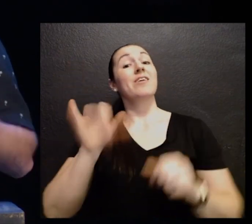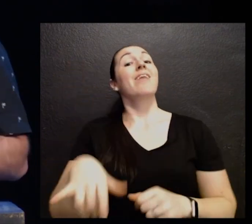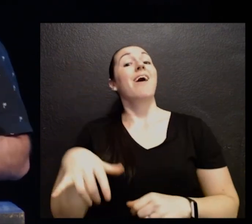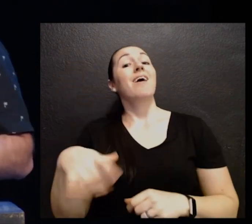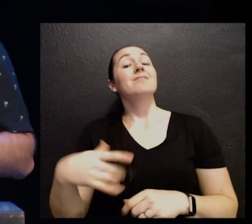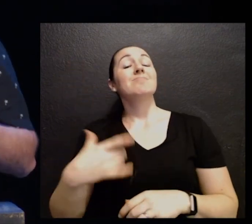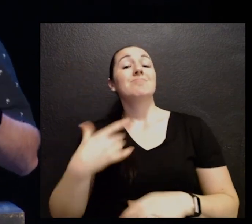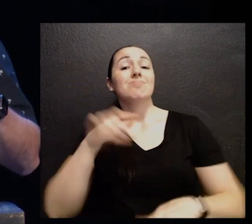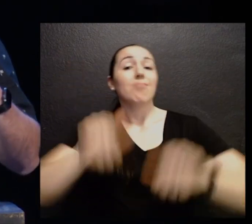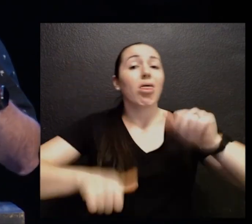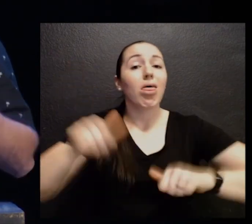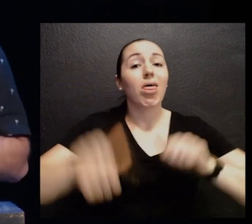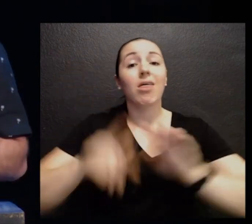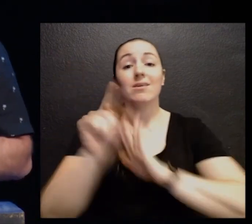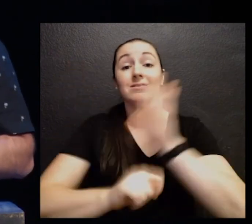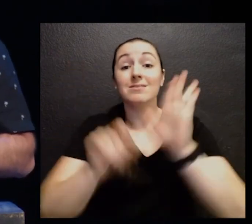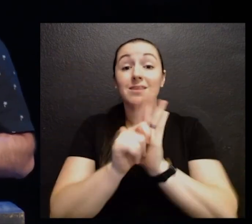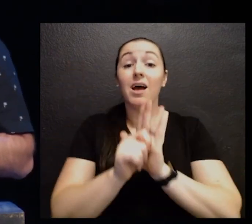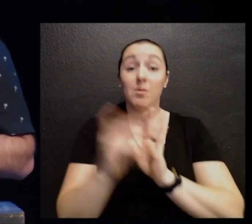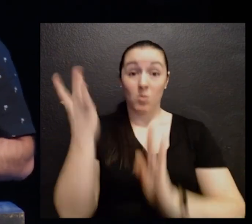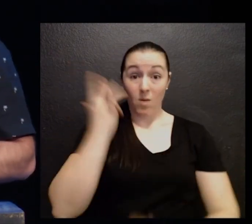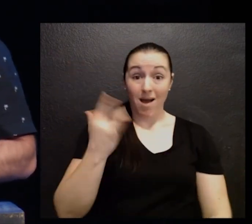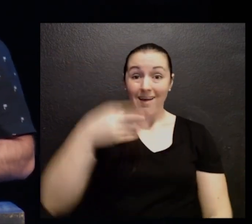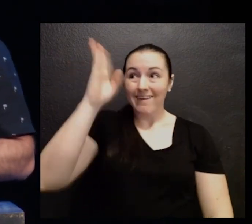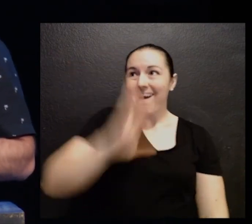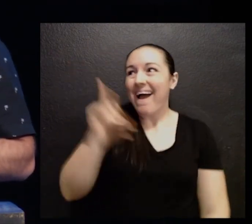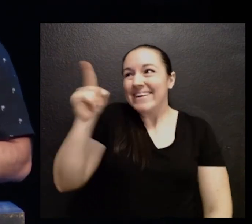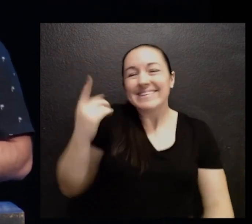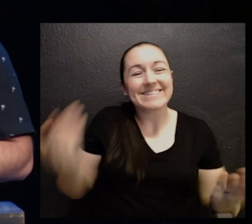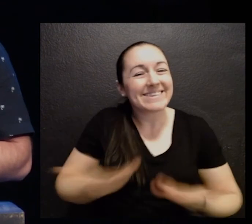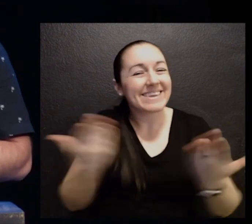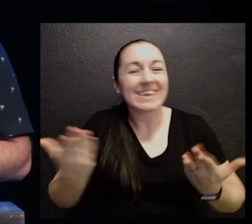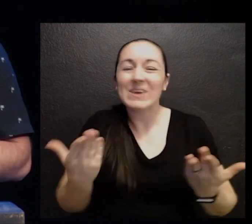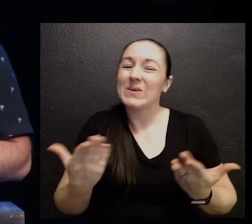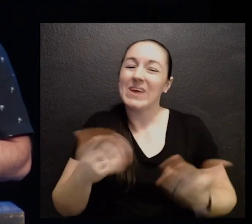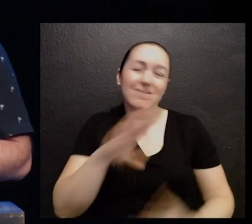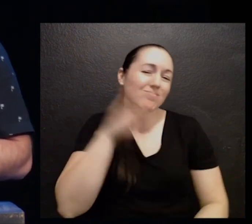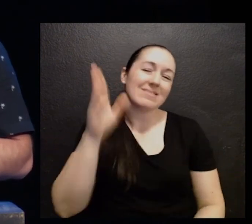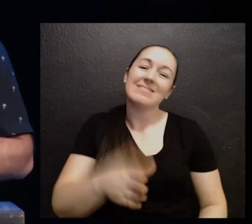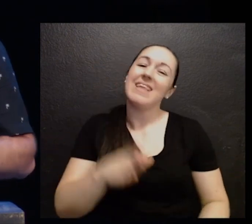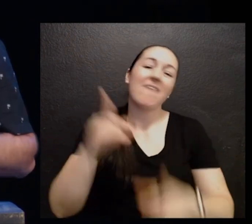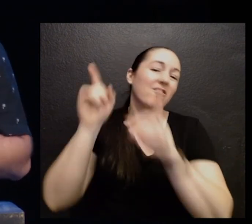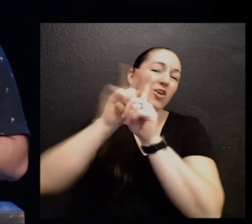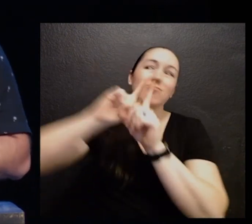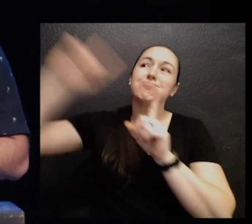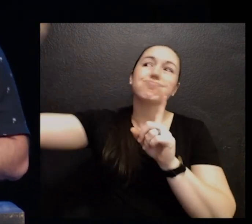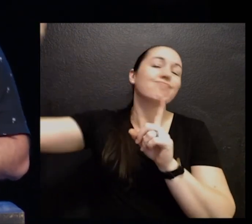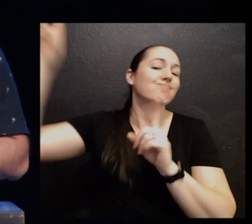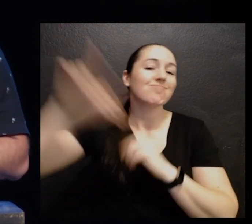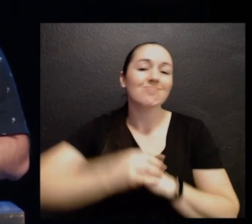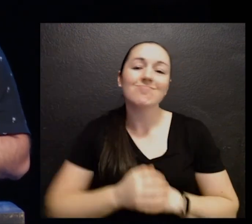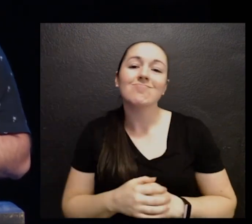because we have a God who is here and has never left us. Father God,